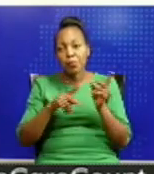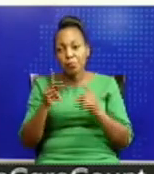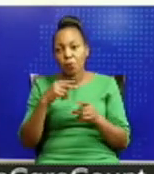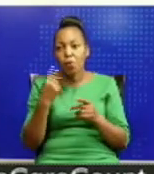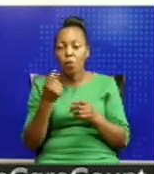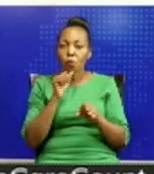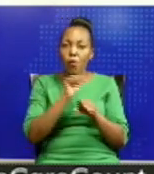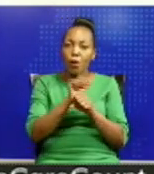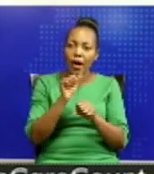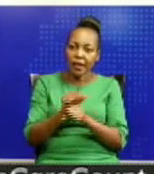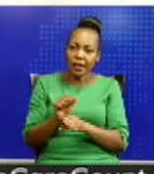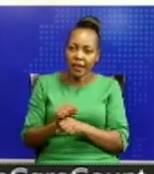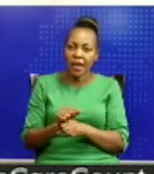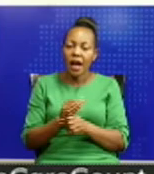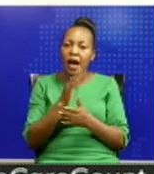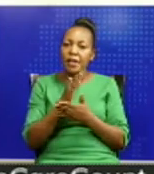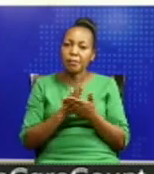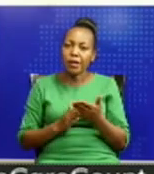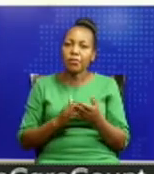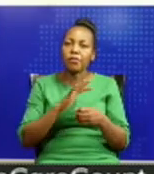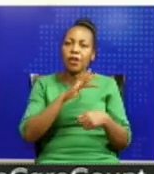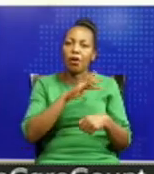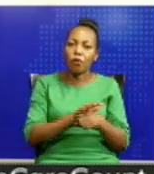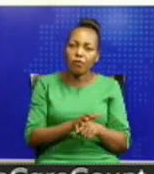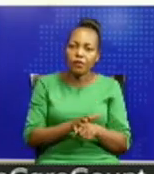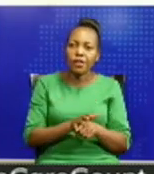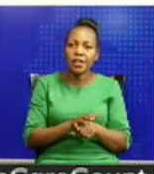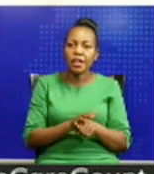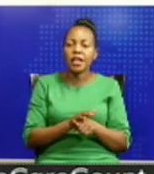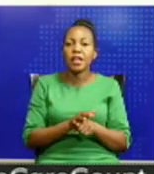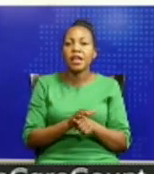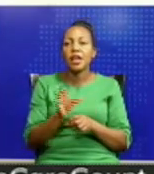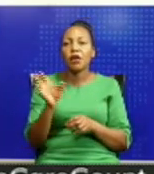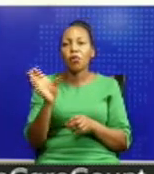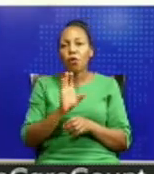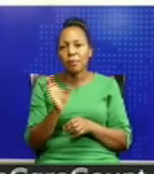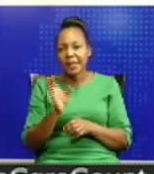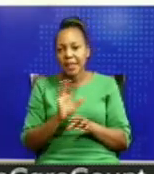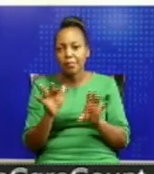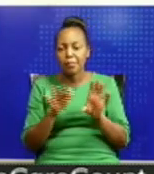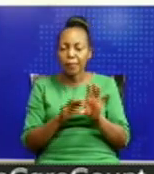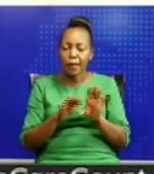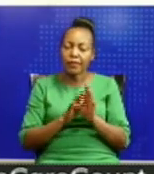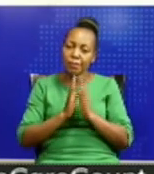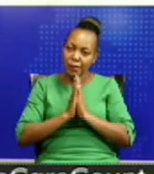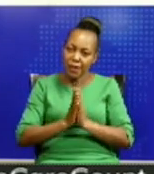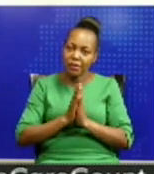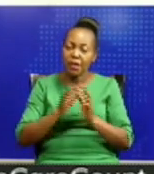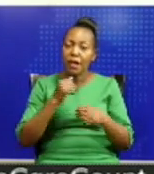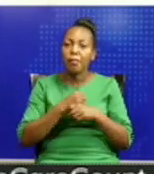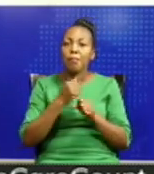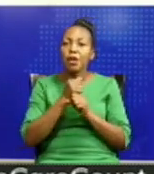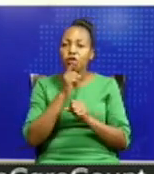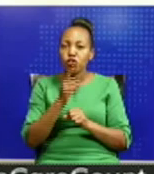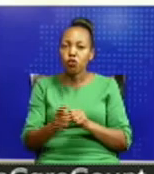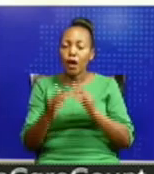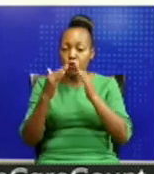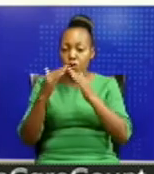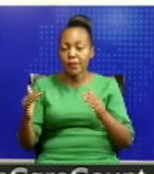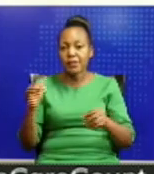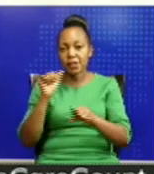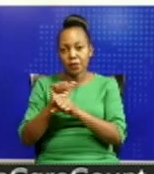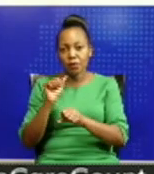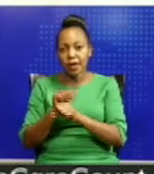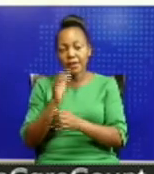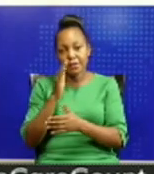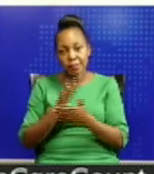the COVID committee, whether the district or anywhere, please ensure that unpaid care and domestic work is part and